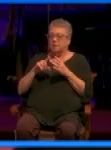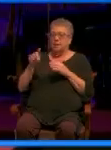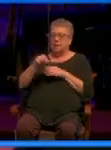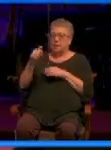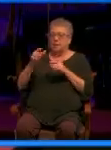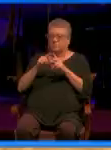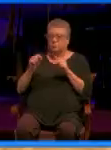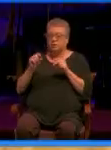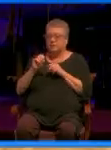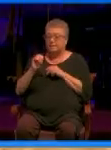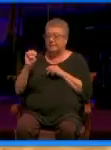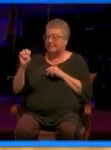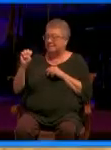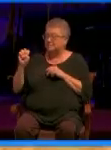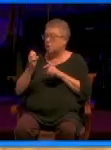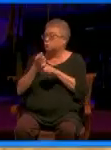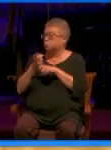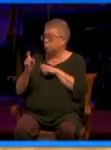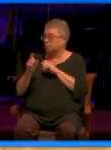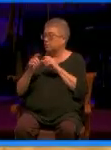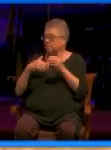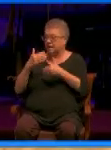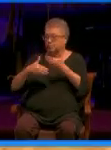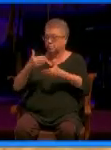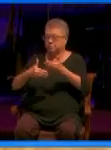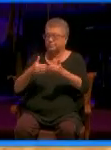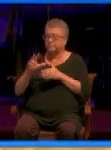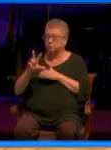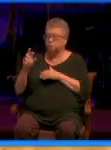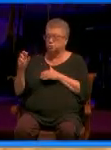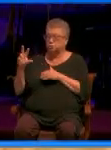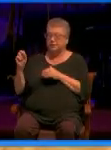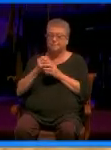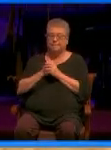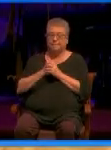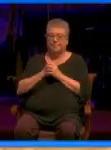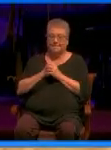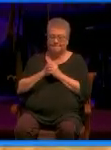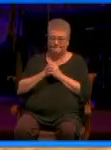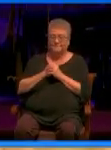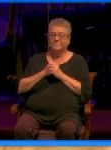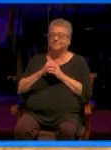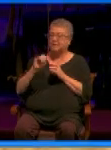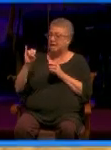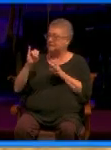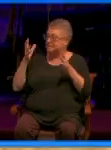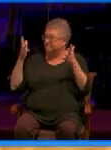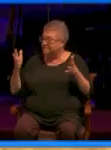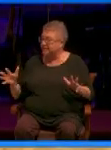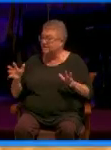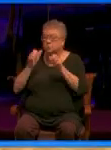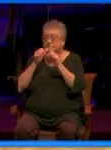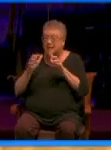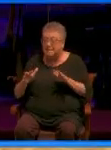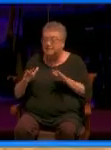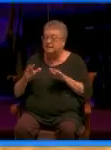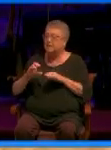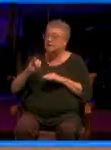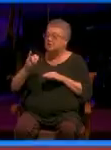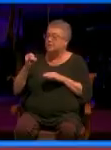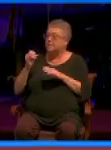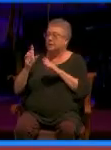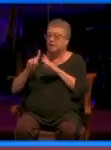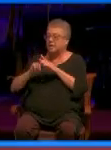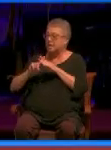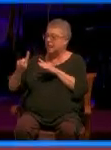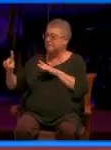that's Esau's ruin. We've got to move quickly here. Look at verse 30. "As soon as Isaac had finished blessing Jacob, when Jacob was scarcely gone out of